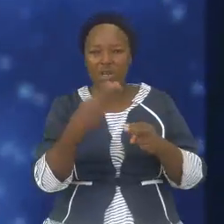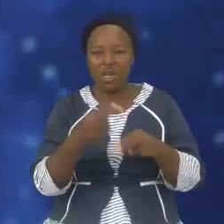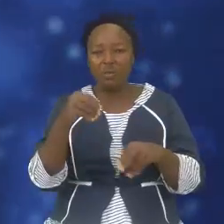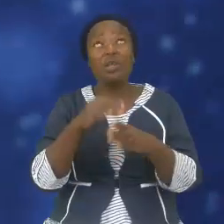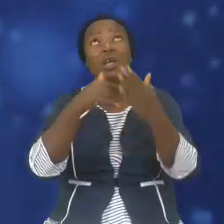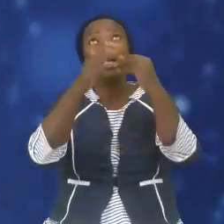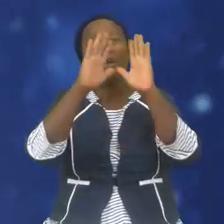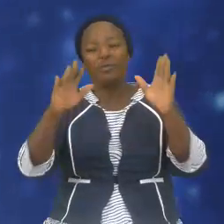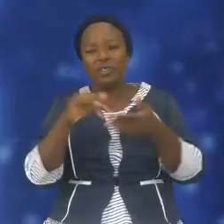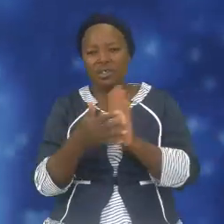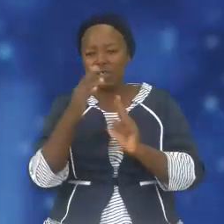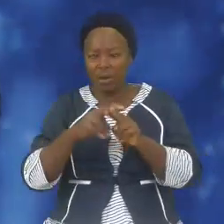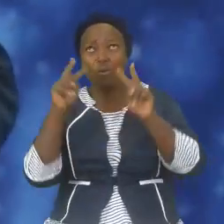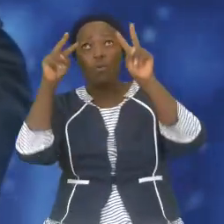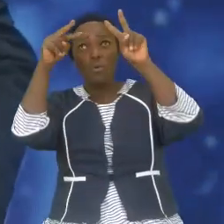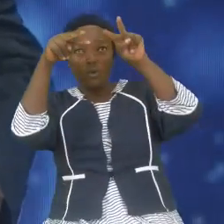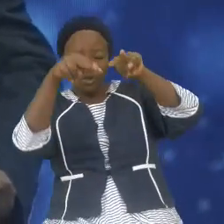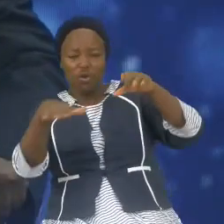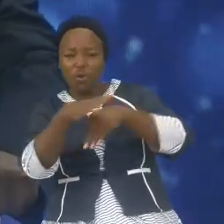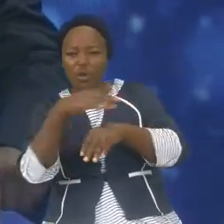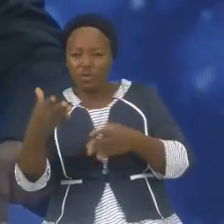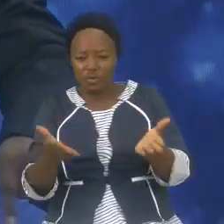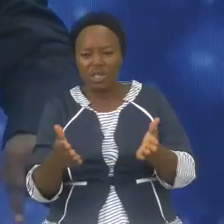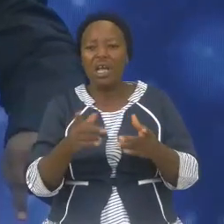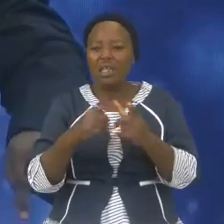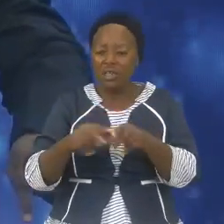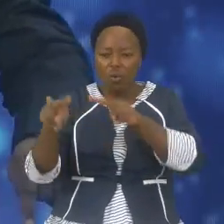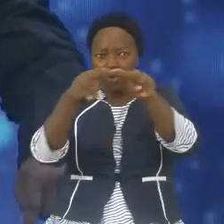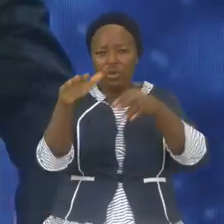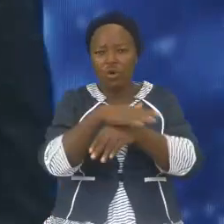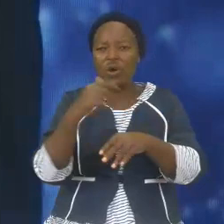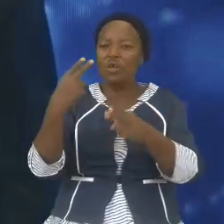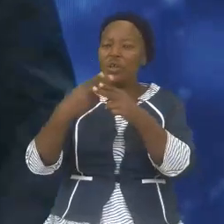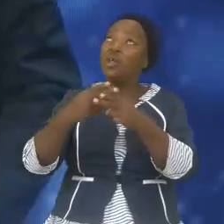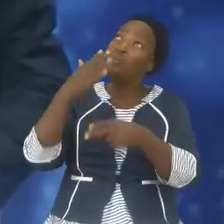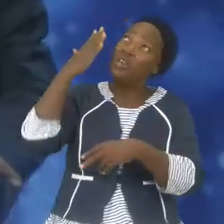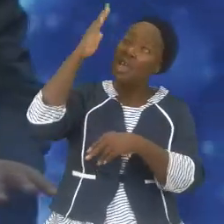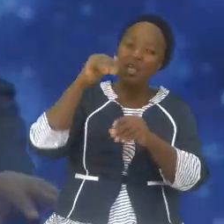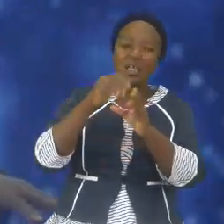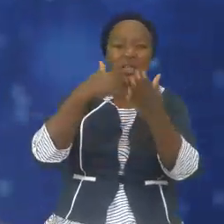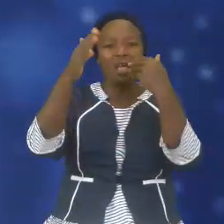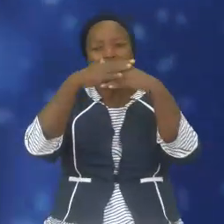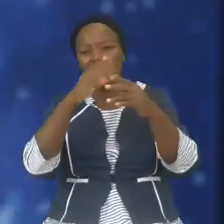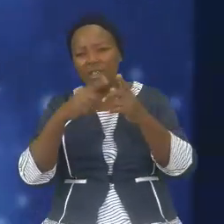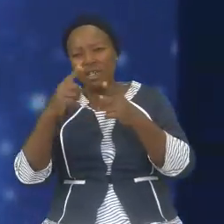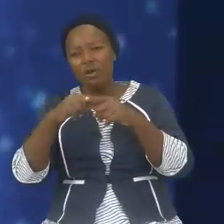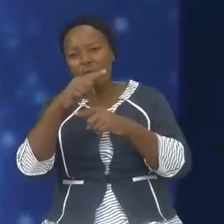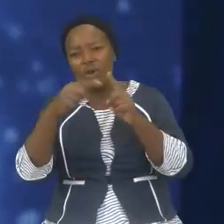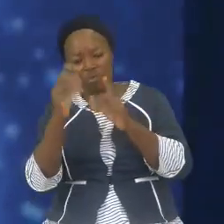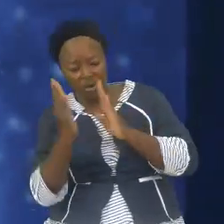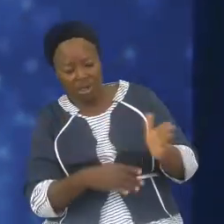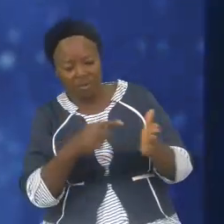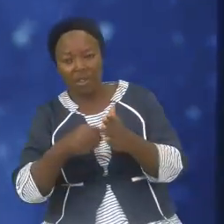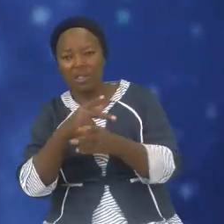He'll be watching over you here. He'll be watching over your name over there in heaven. And when you leave this